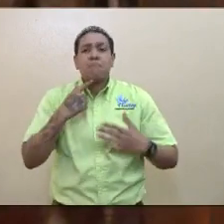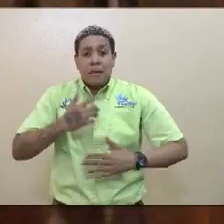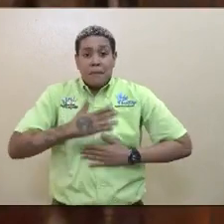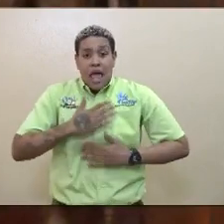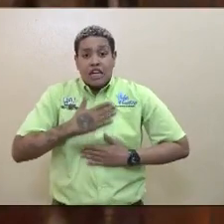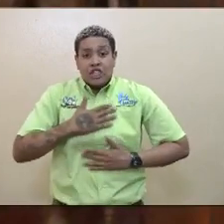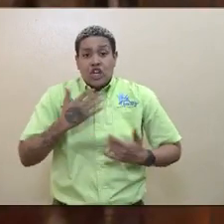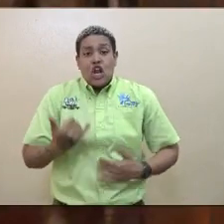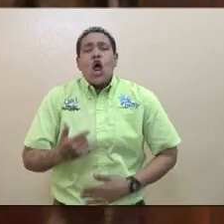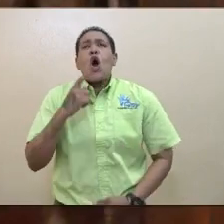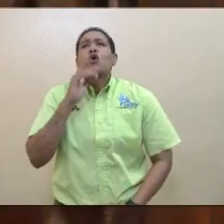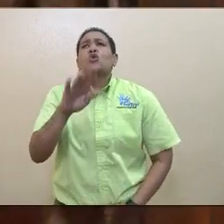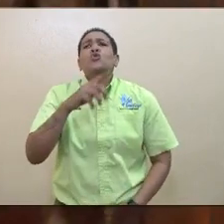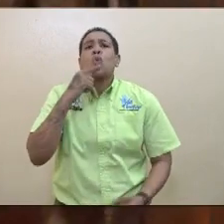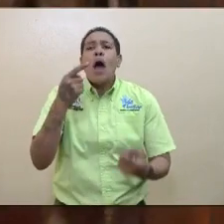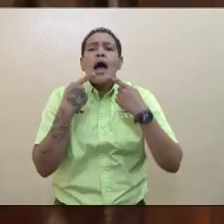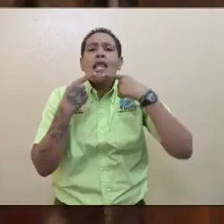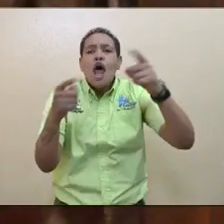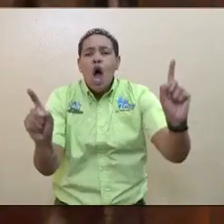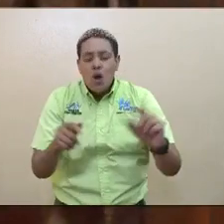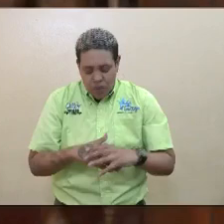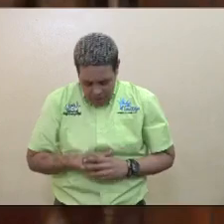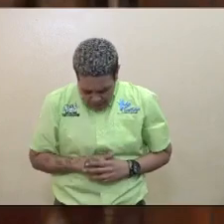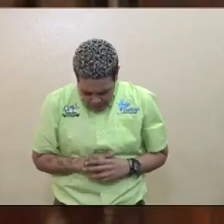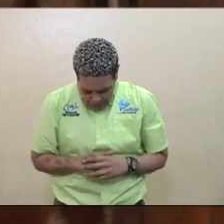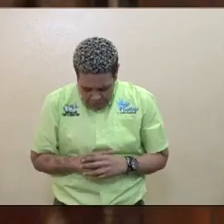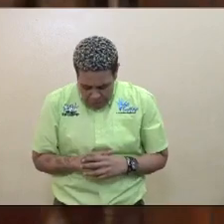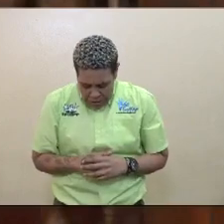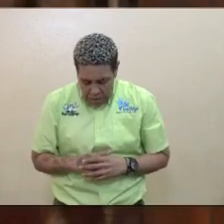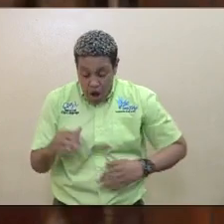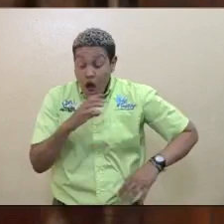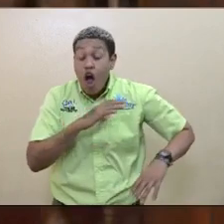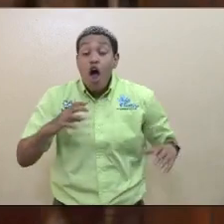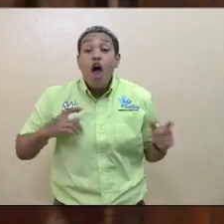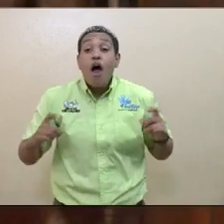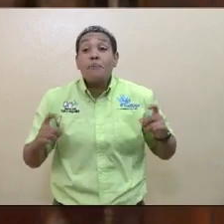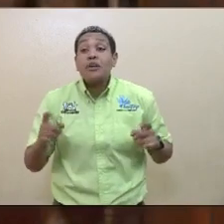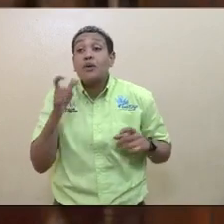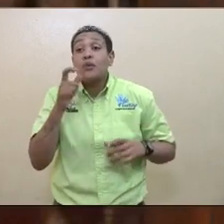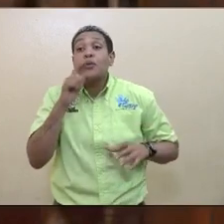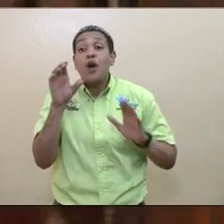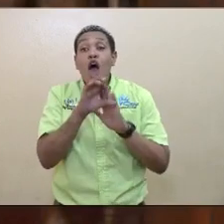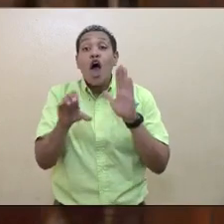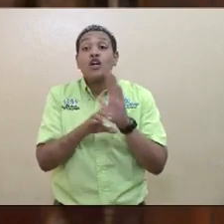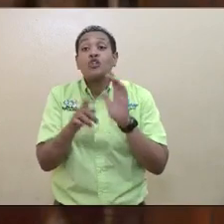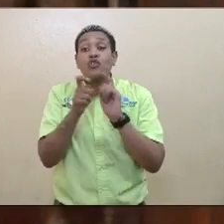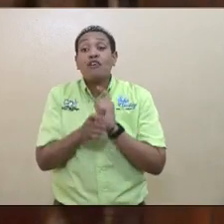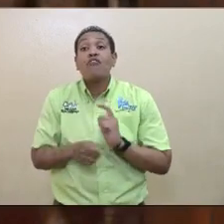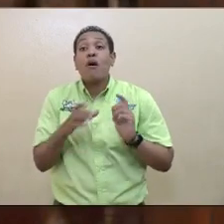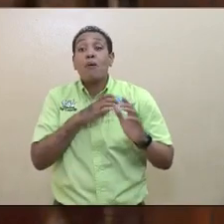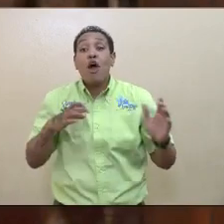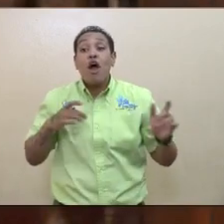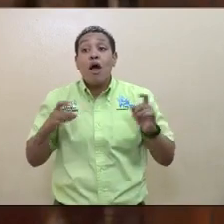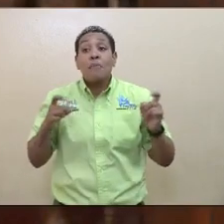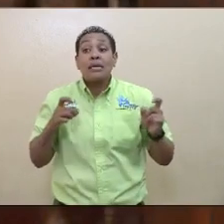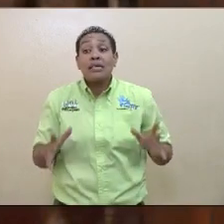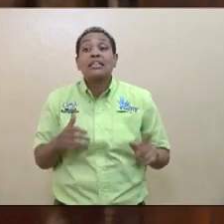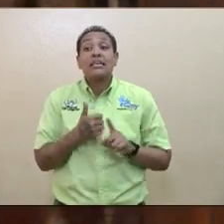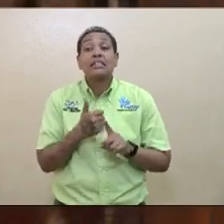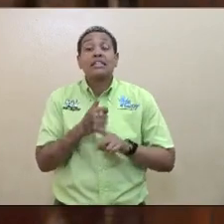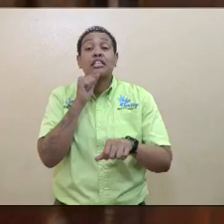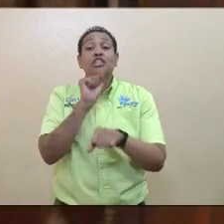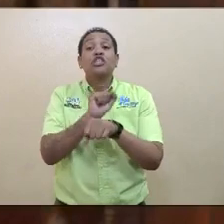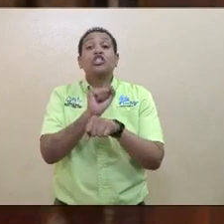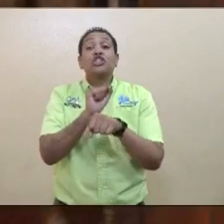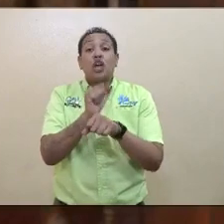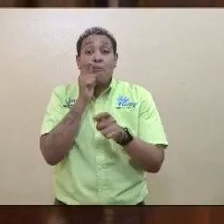pleasure to announce the committee, the Constitutional Reform Committee. The job of